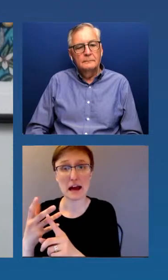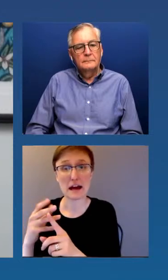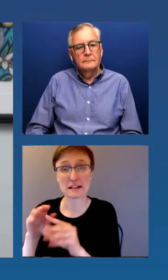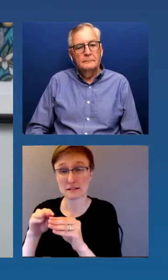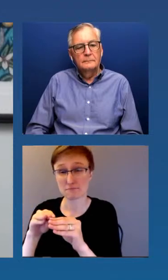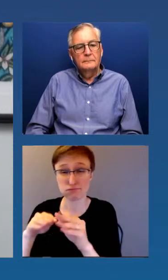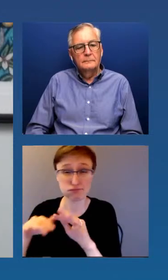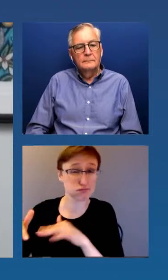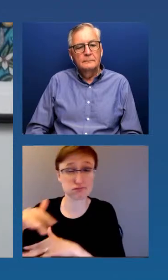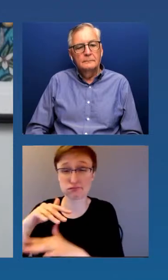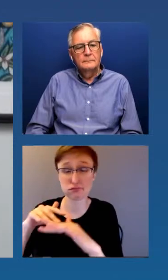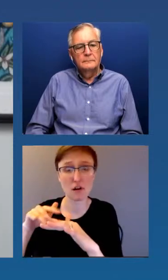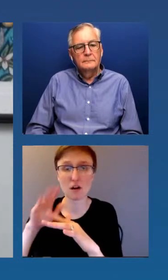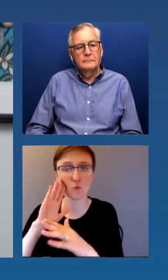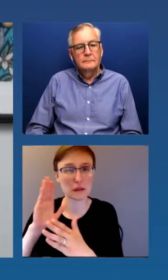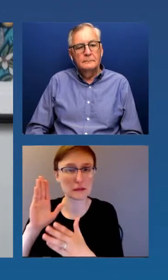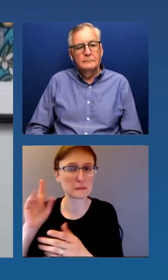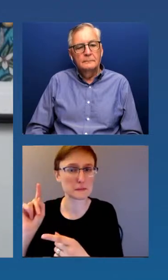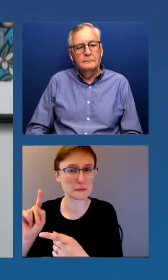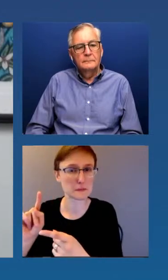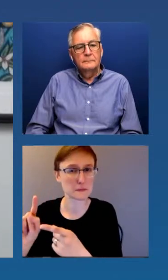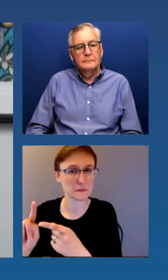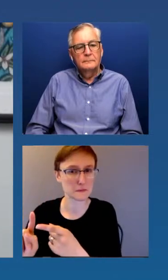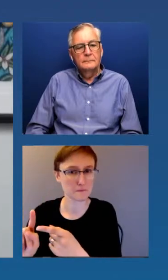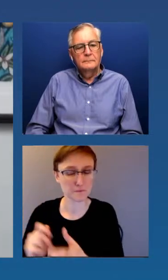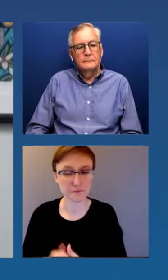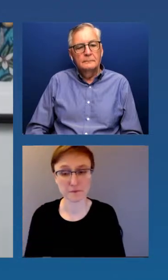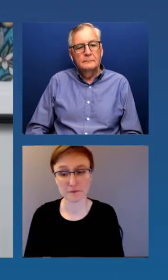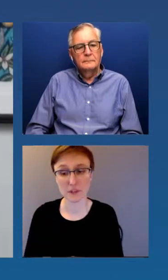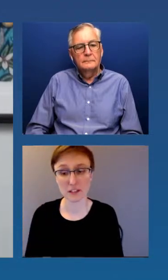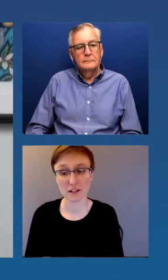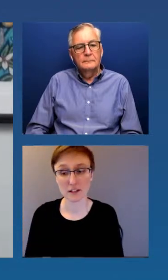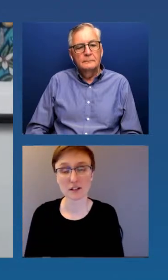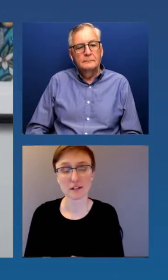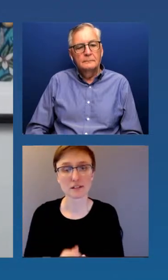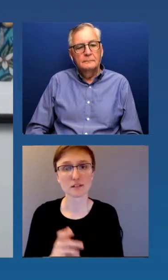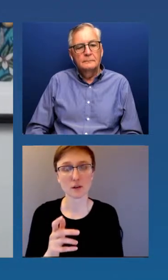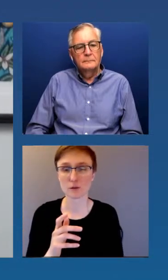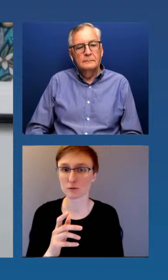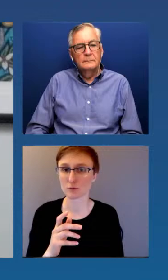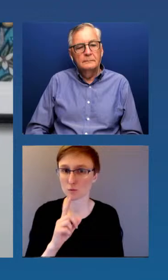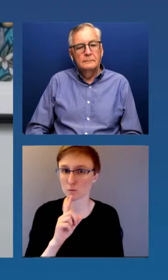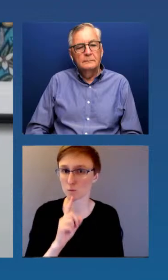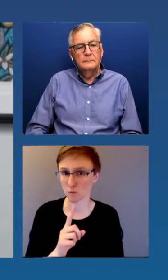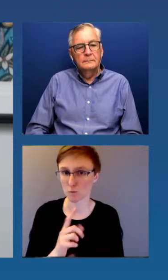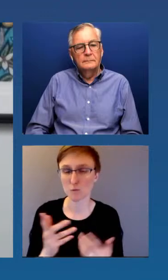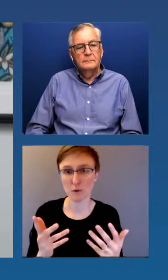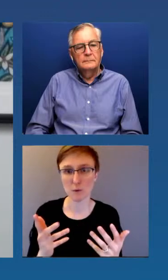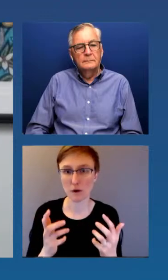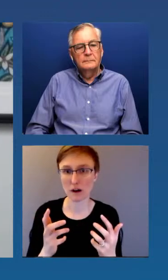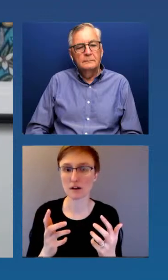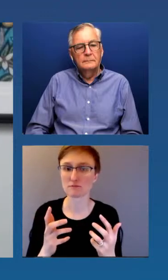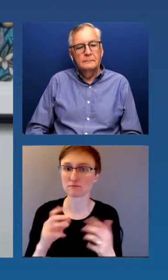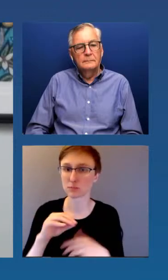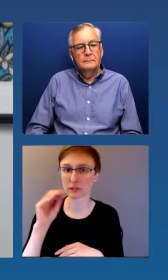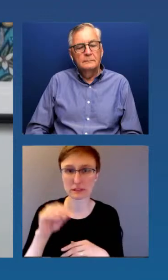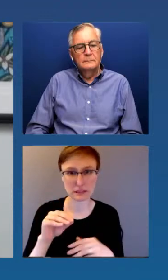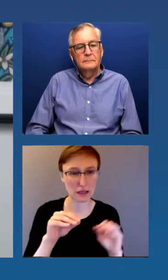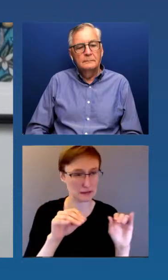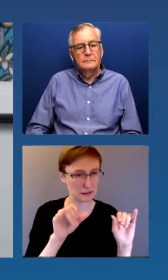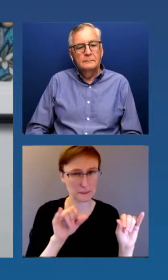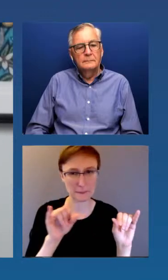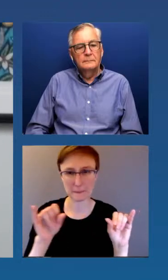that more even coverage is desirable rather than having neighborhoods with a lot lower rates where there are more